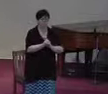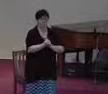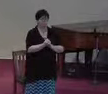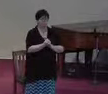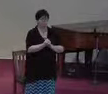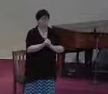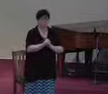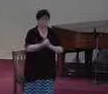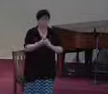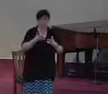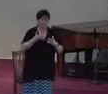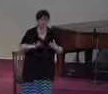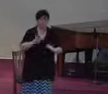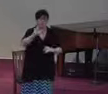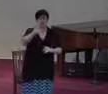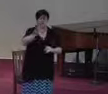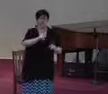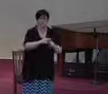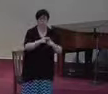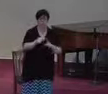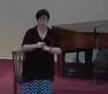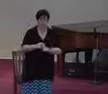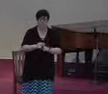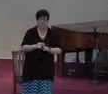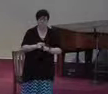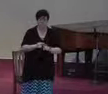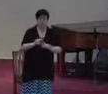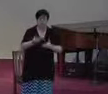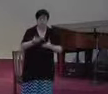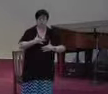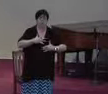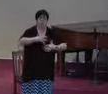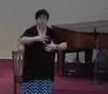May your word breathe new life